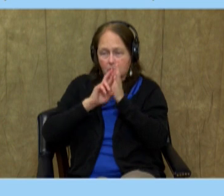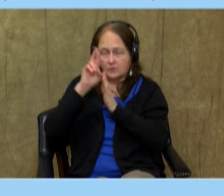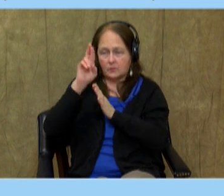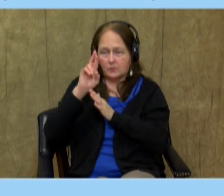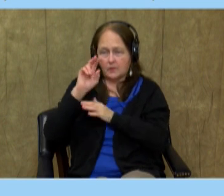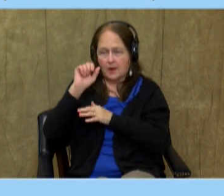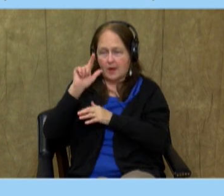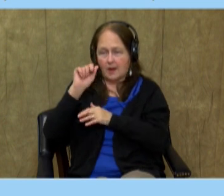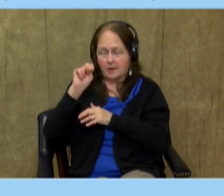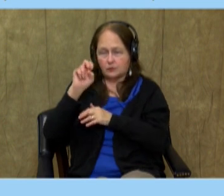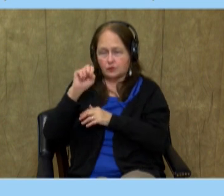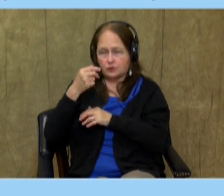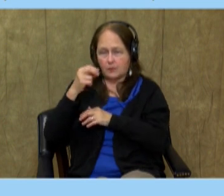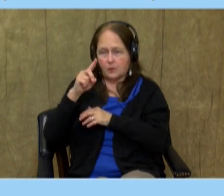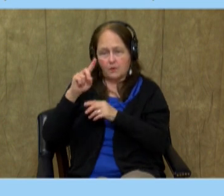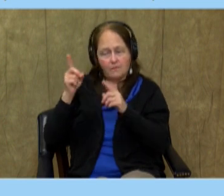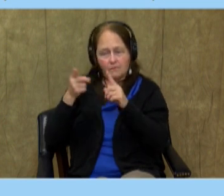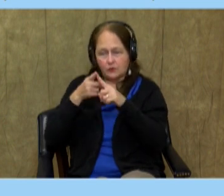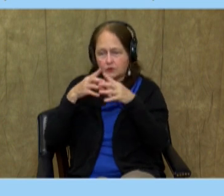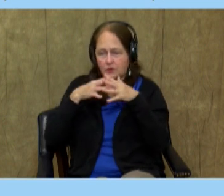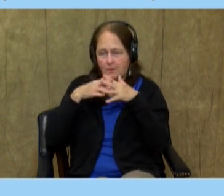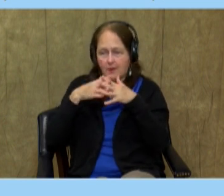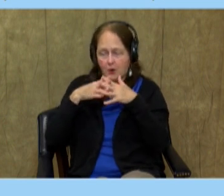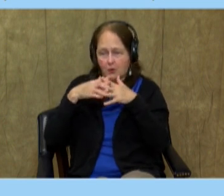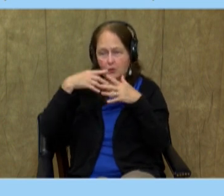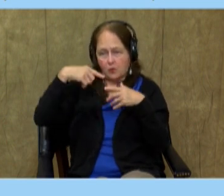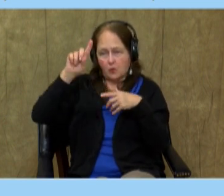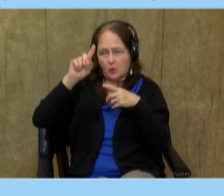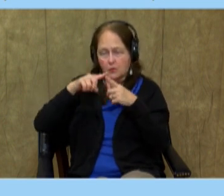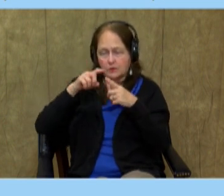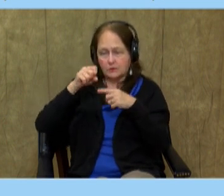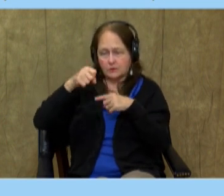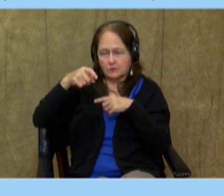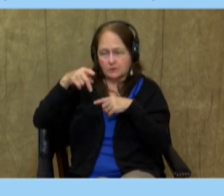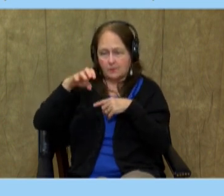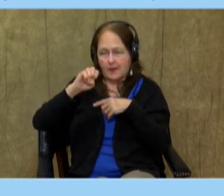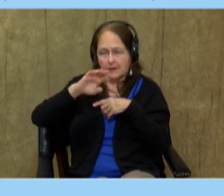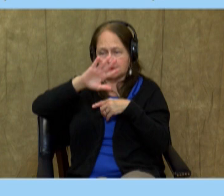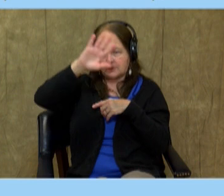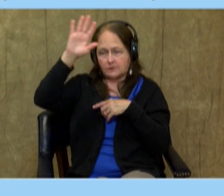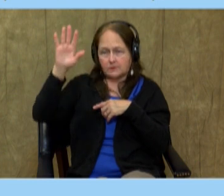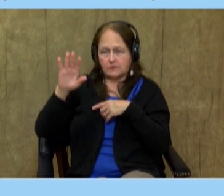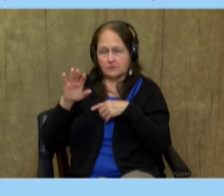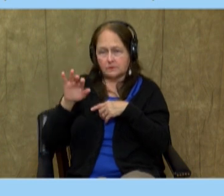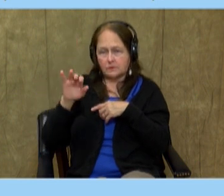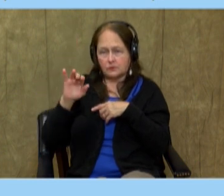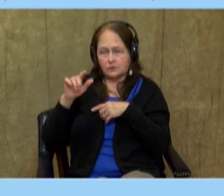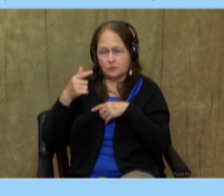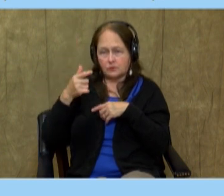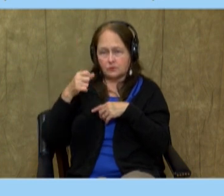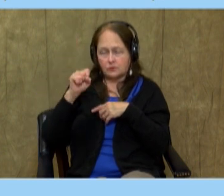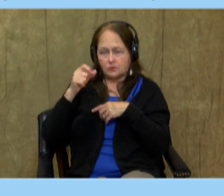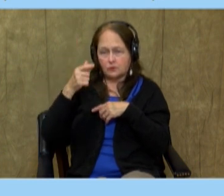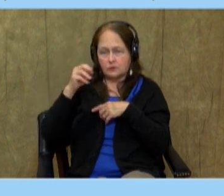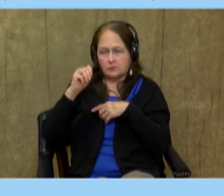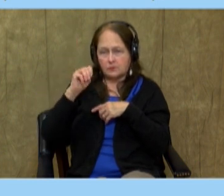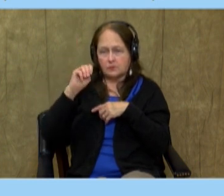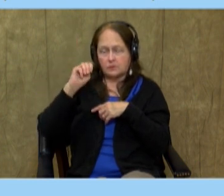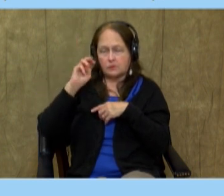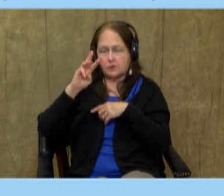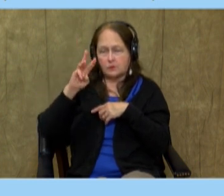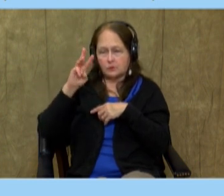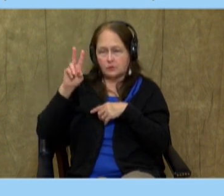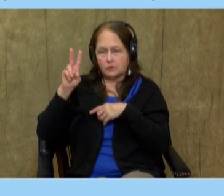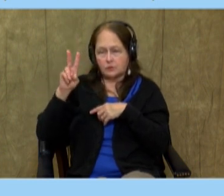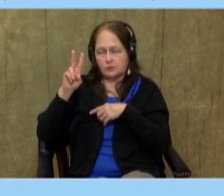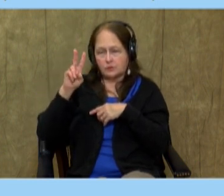Shepard was the first American to go into space. And then Gus Grissom, and then John Glenn. Most of you have probably heard his name.